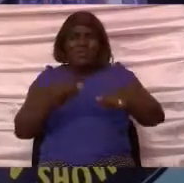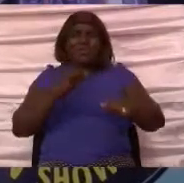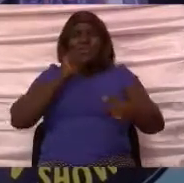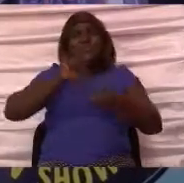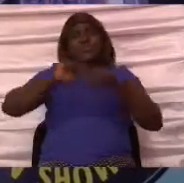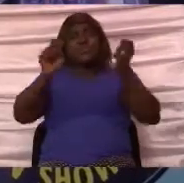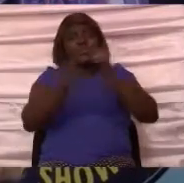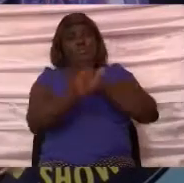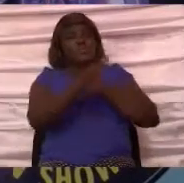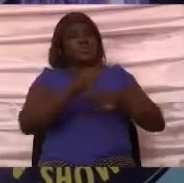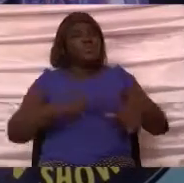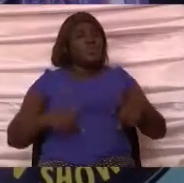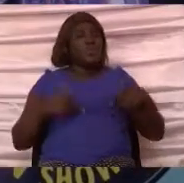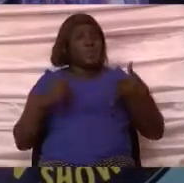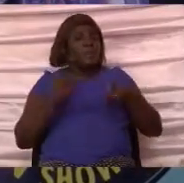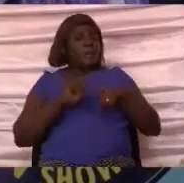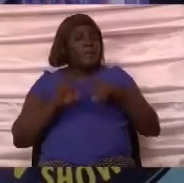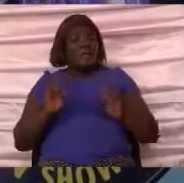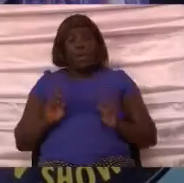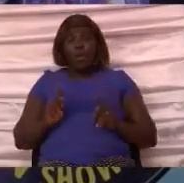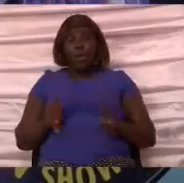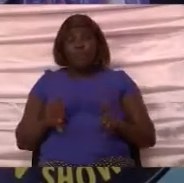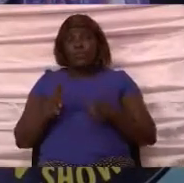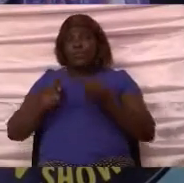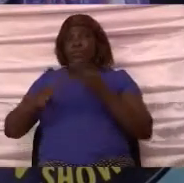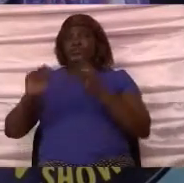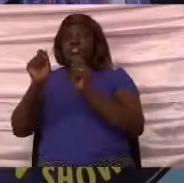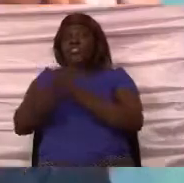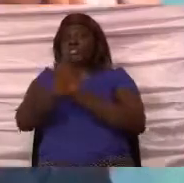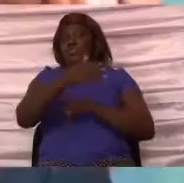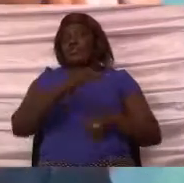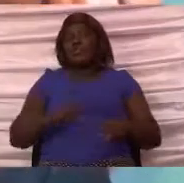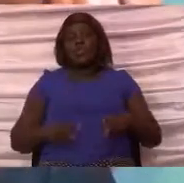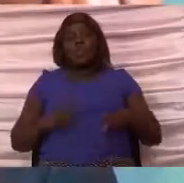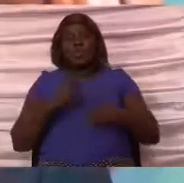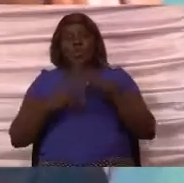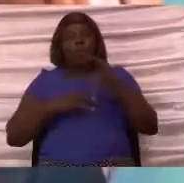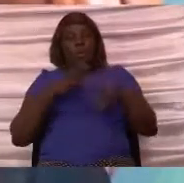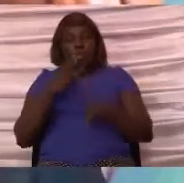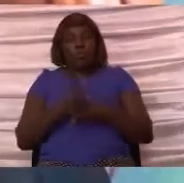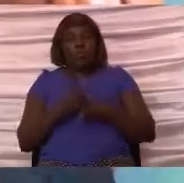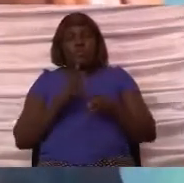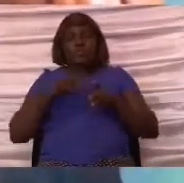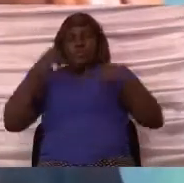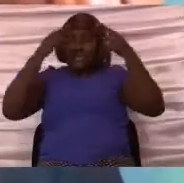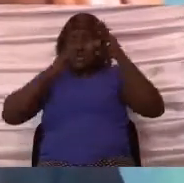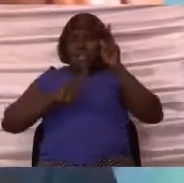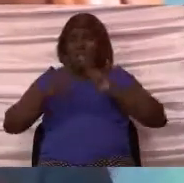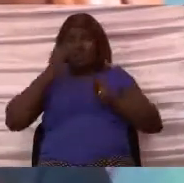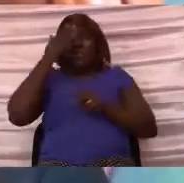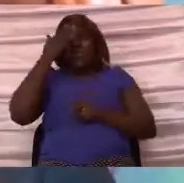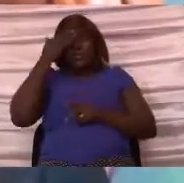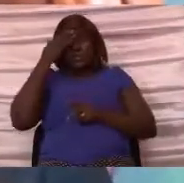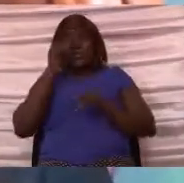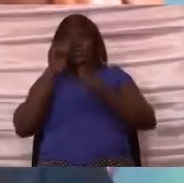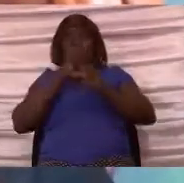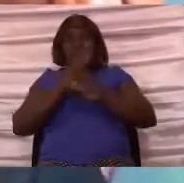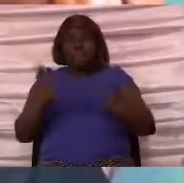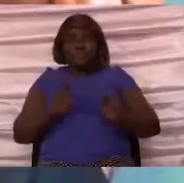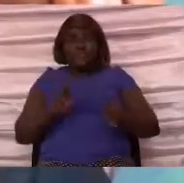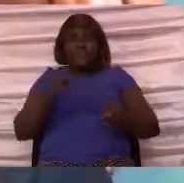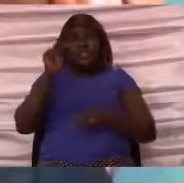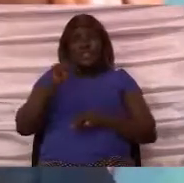your life alone, but also the opportunity to change your world. successful people know that determination is